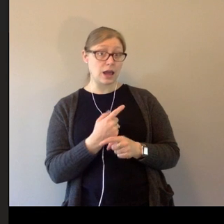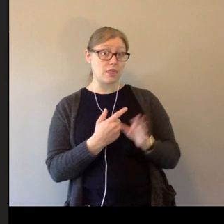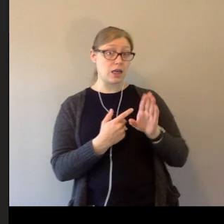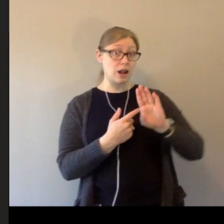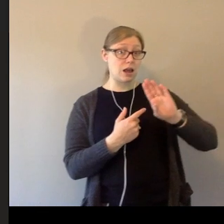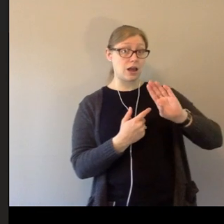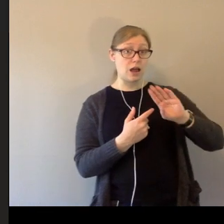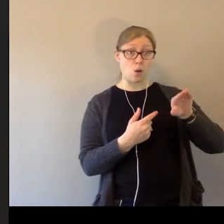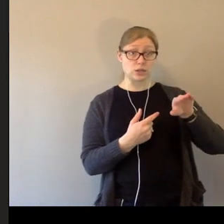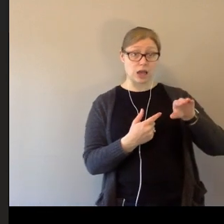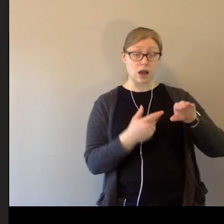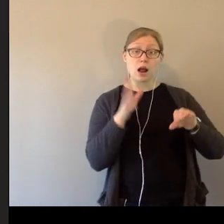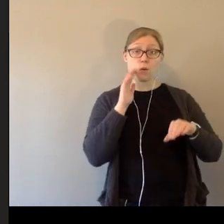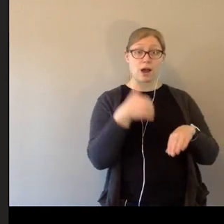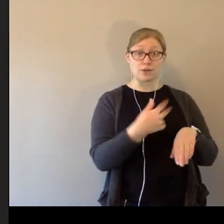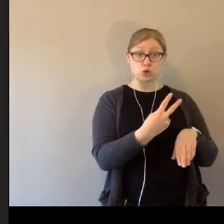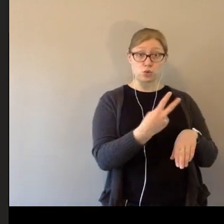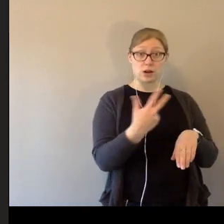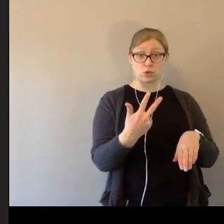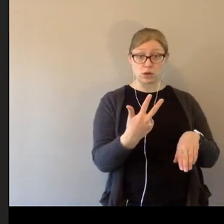3.